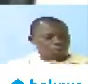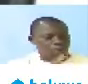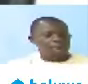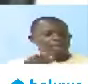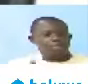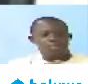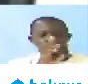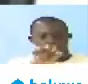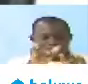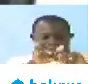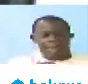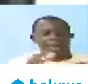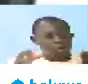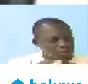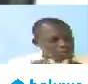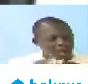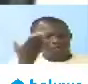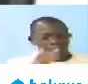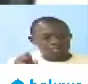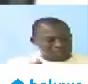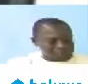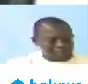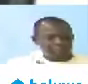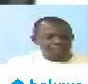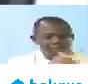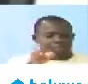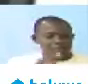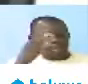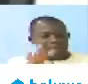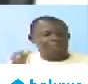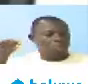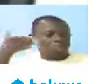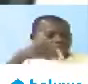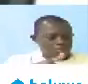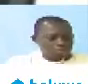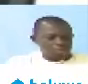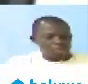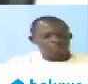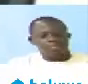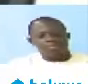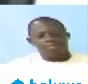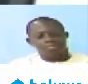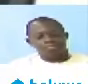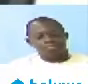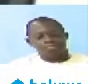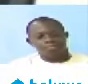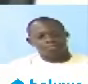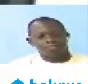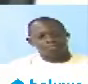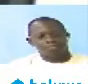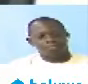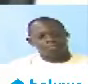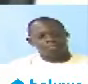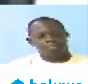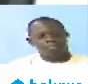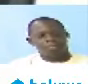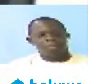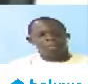who have been staying together and from the same place to come. Tumandoba to kodol beje alka ukalamu tanyo